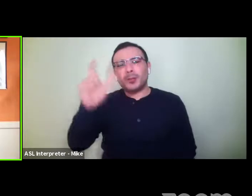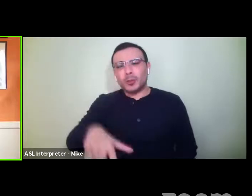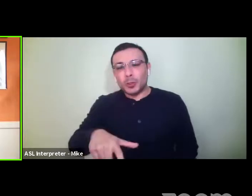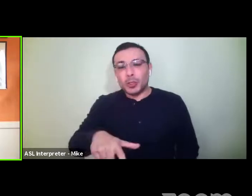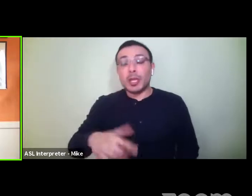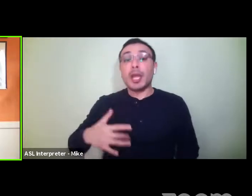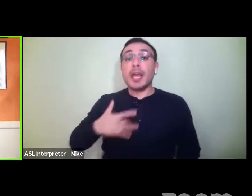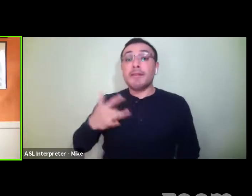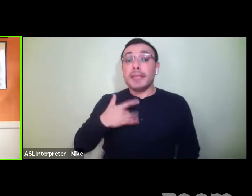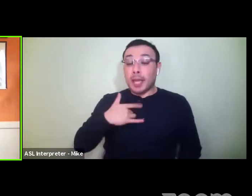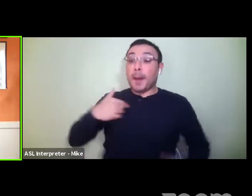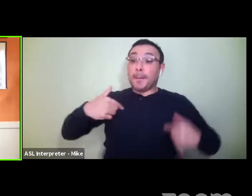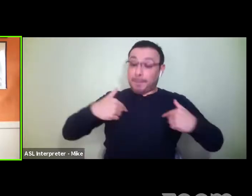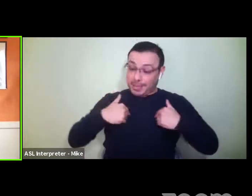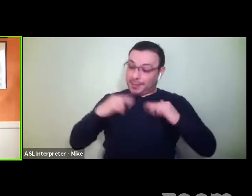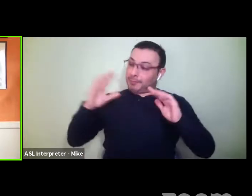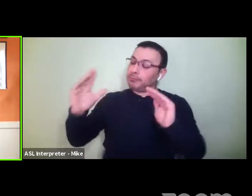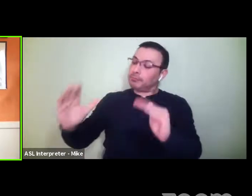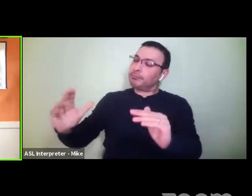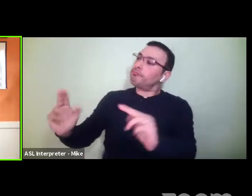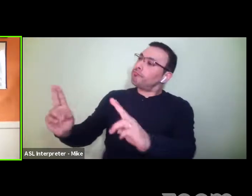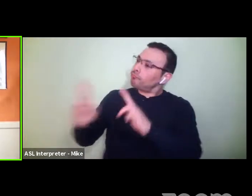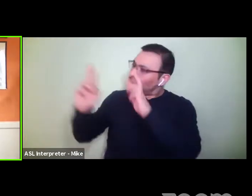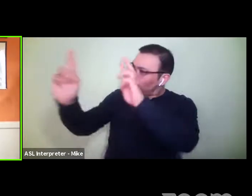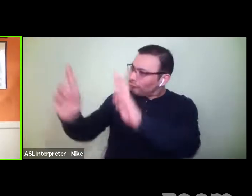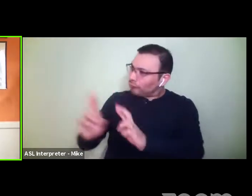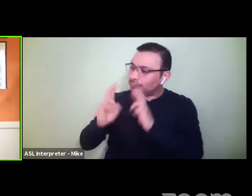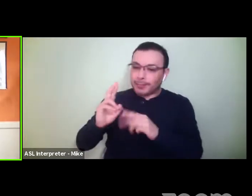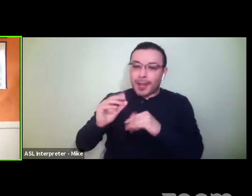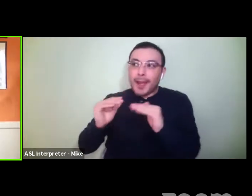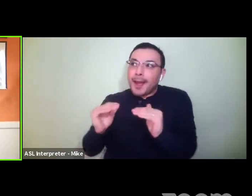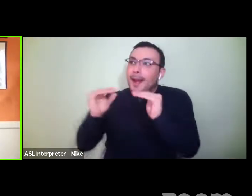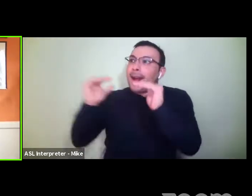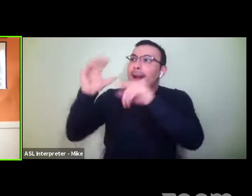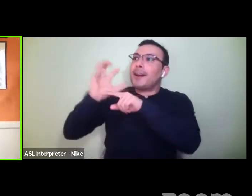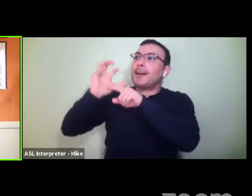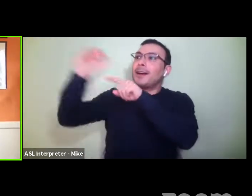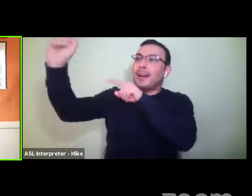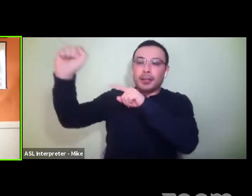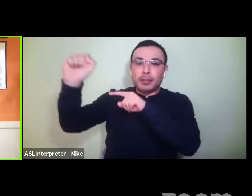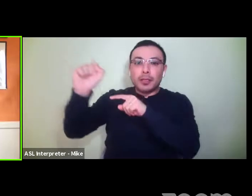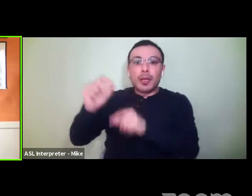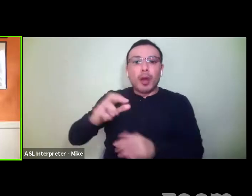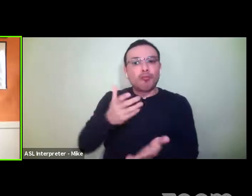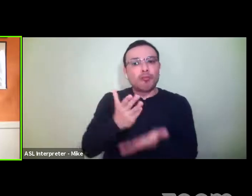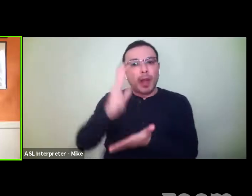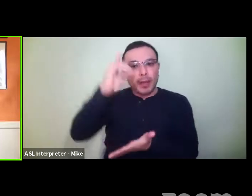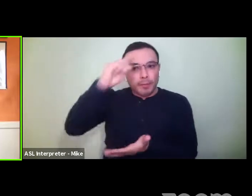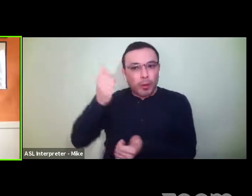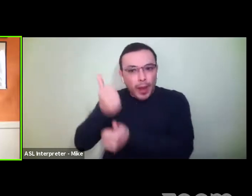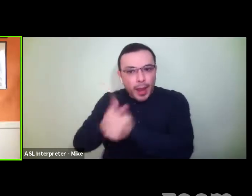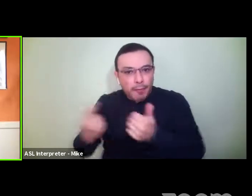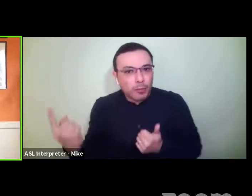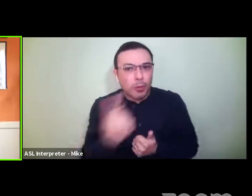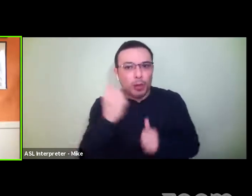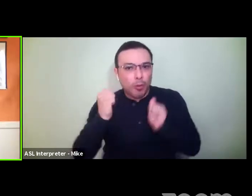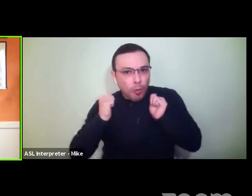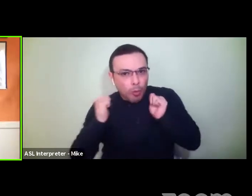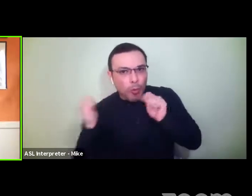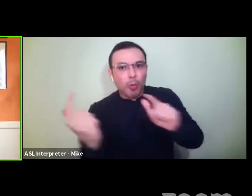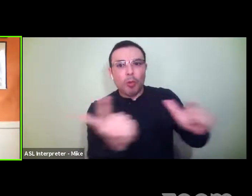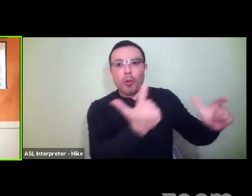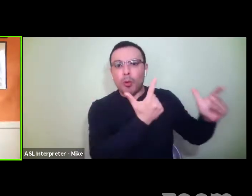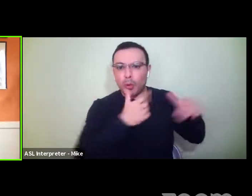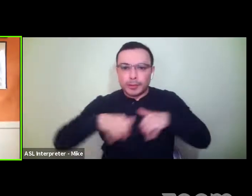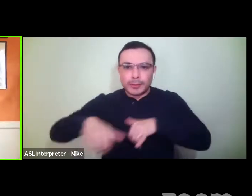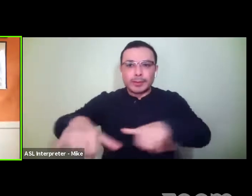be guaranteed for everyone, not for occasional moments or as goals we have to wage endless battles